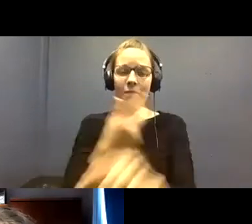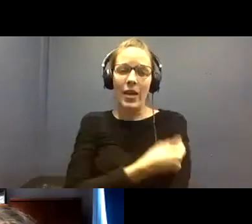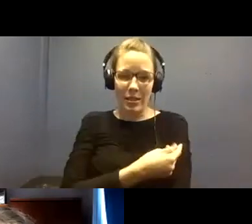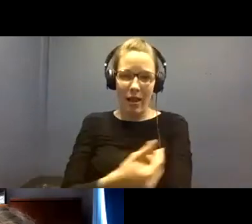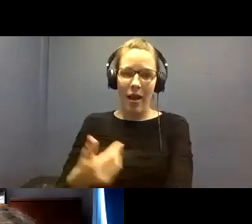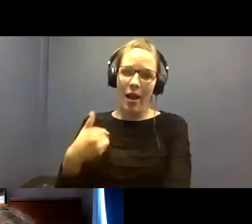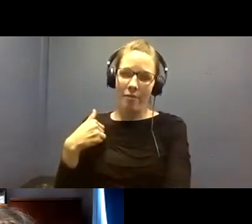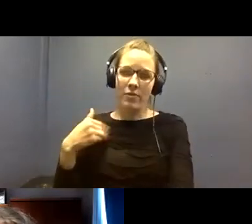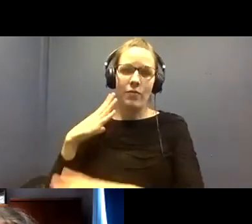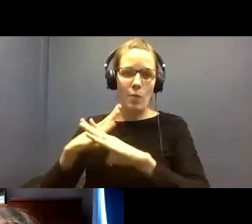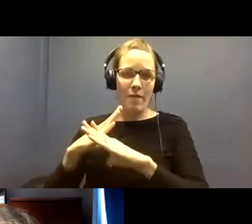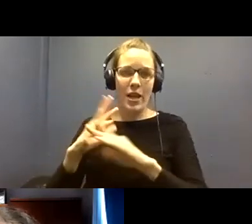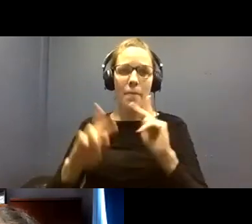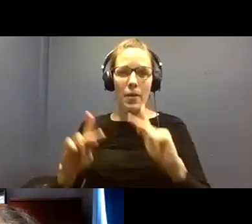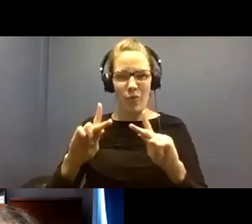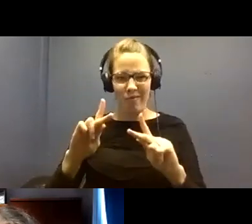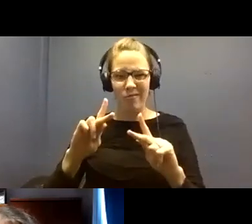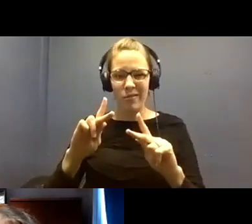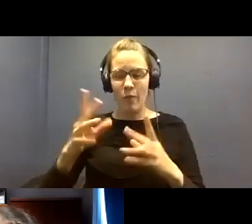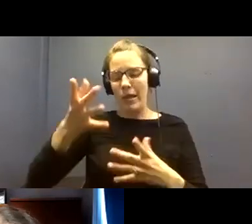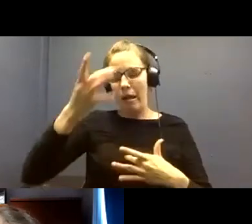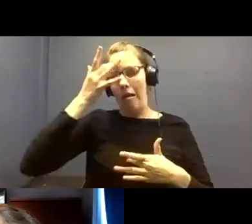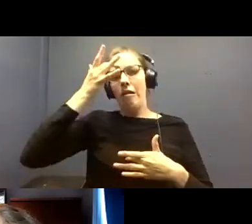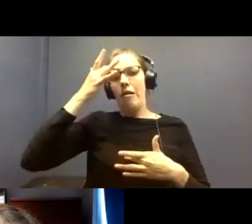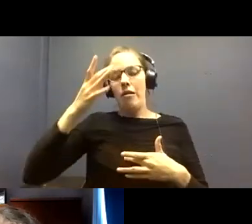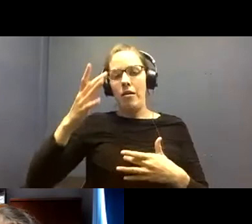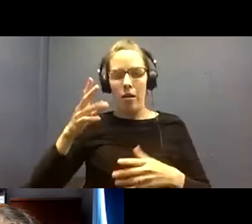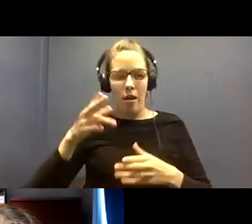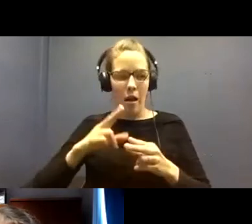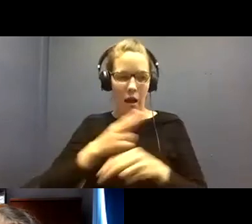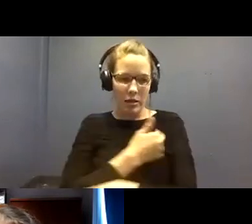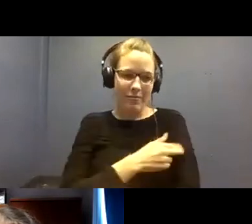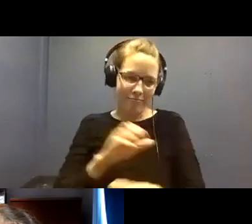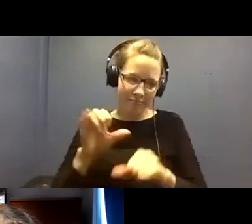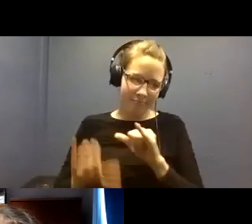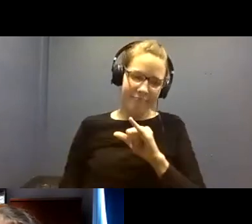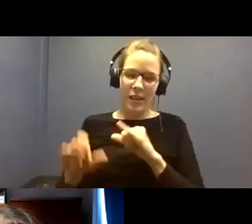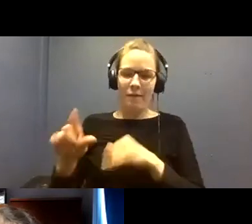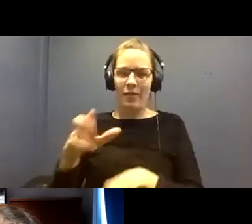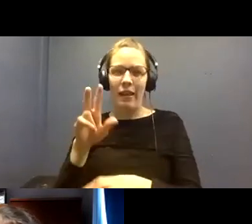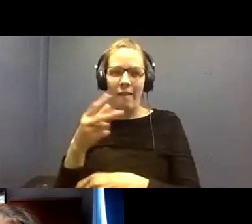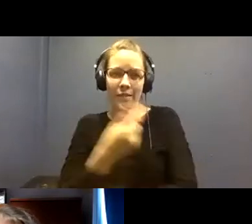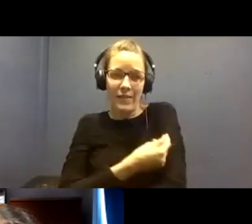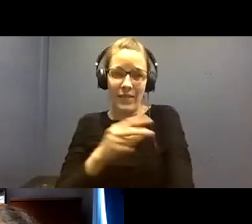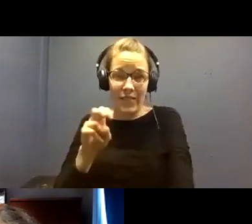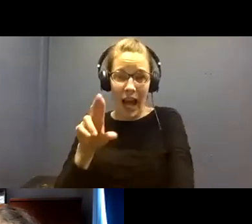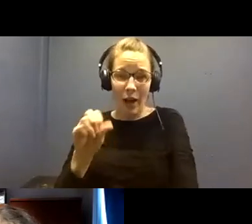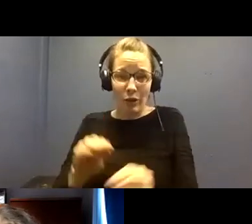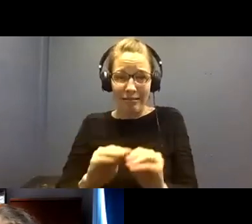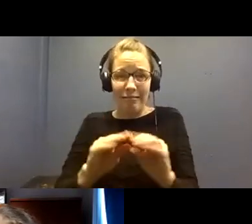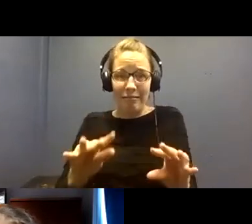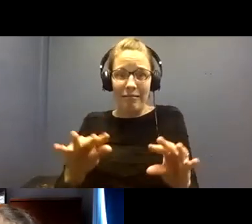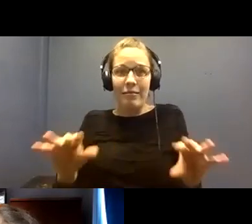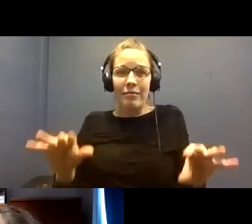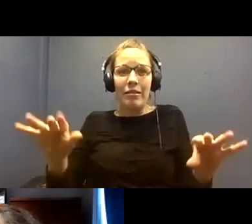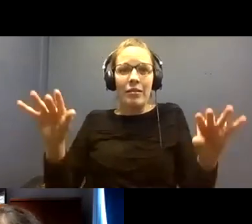are preventing people from getting very ill and getting hospitalized from the virus that is here, circulating